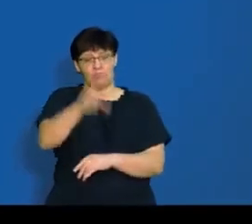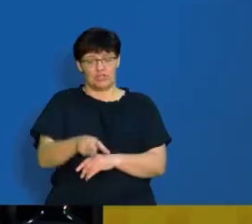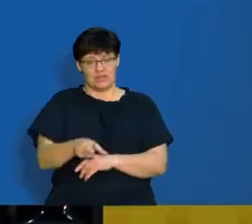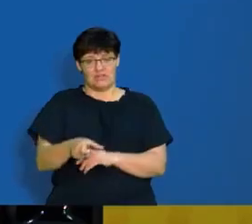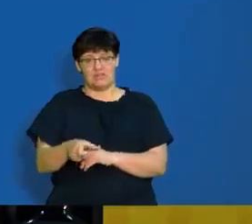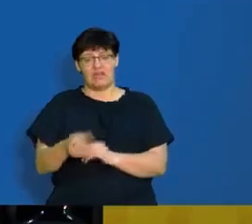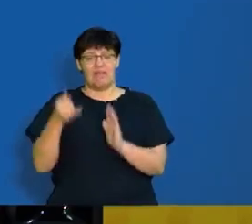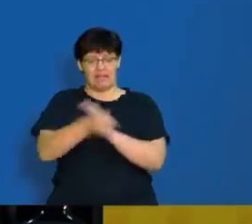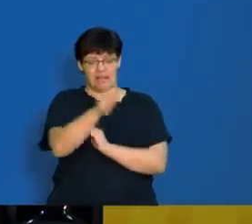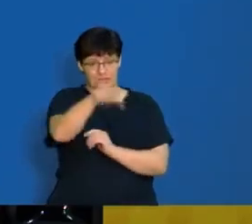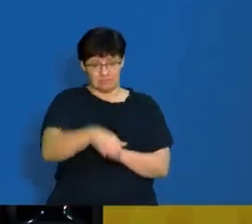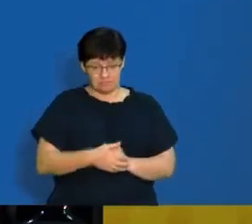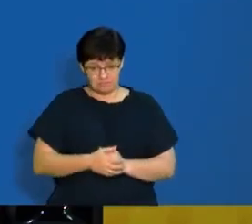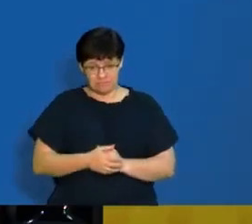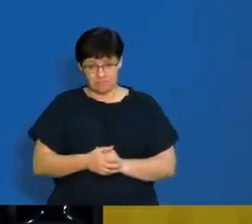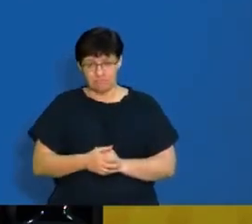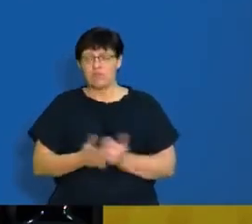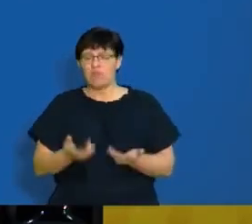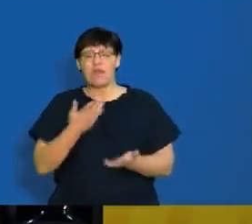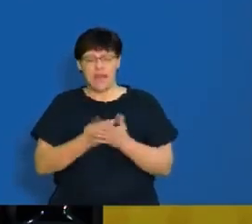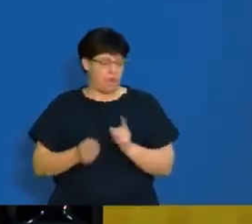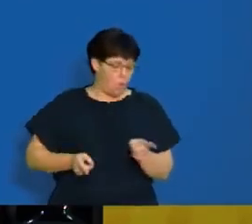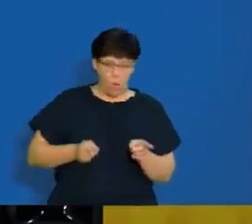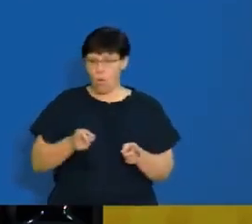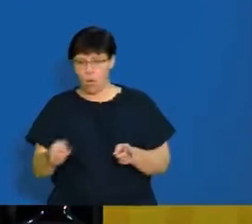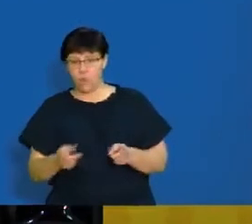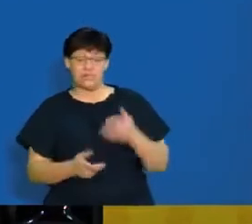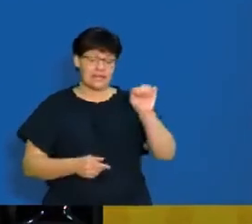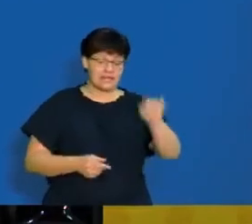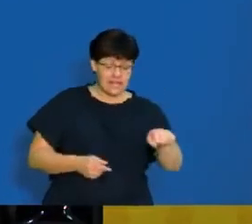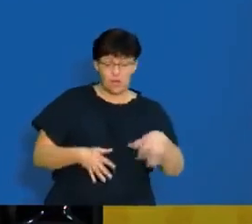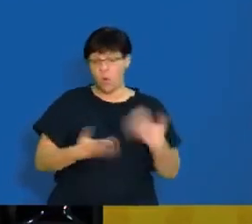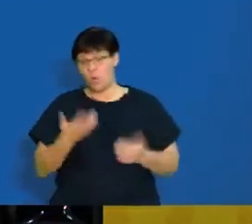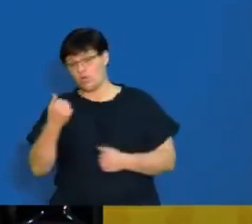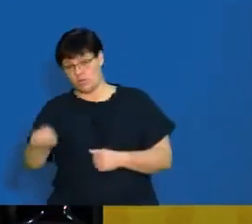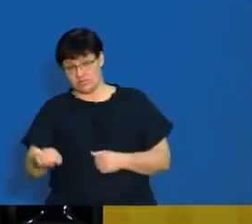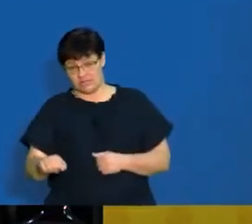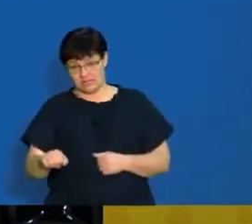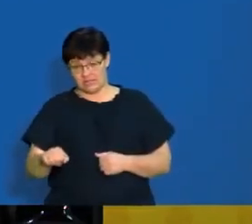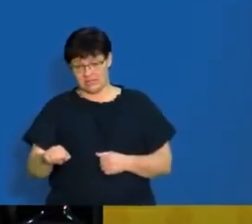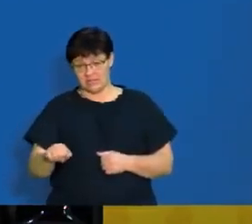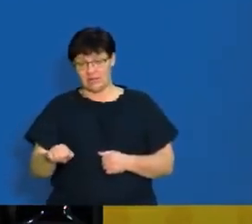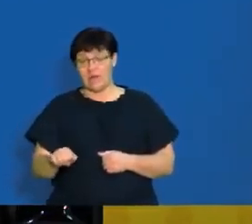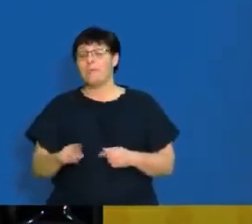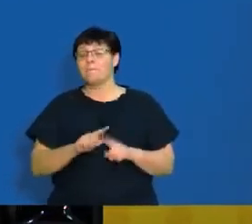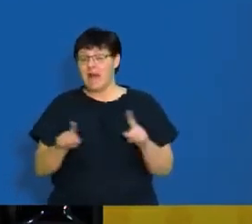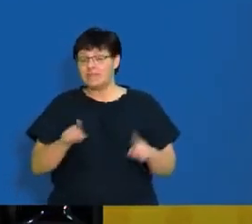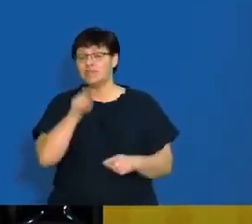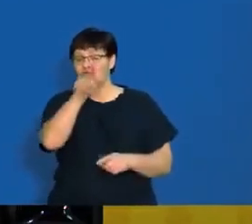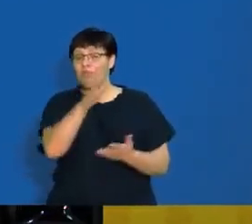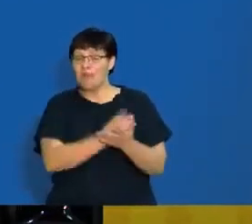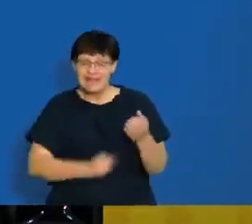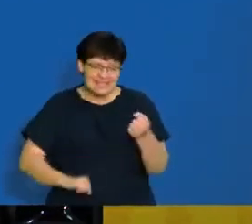you can see there that you can go either way. You can say justified or not justified, as long as you can